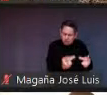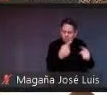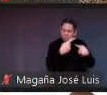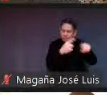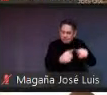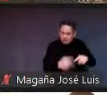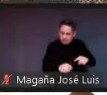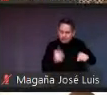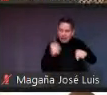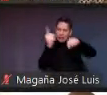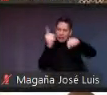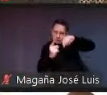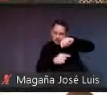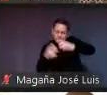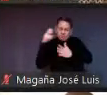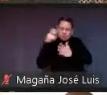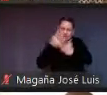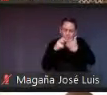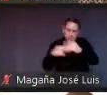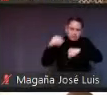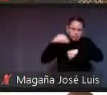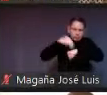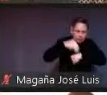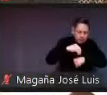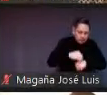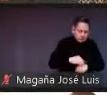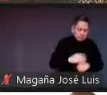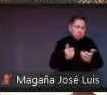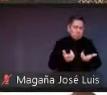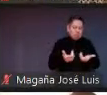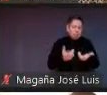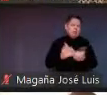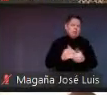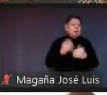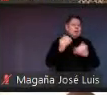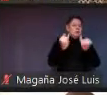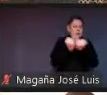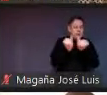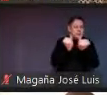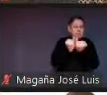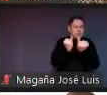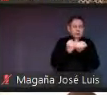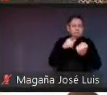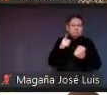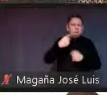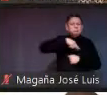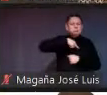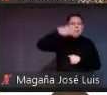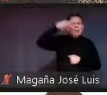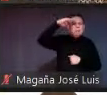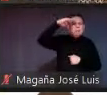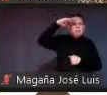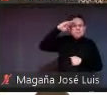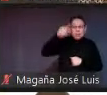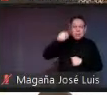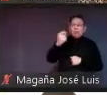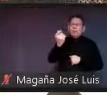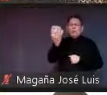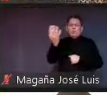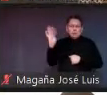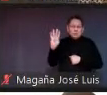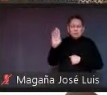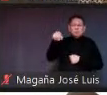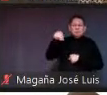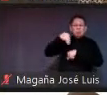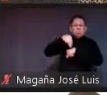about how we're going to involve our community stakeholders and our students as well in all of the stages of the development of those